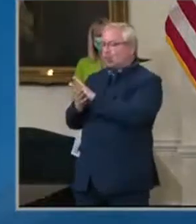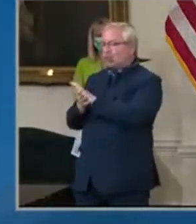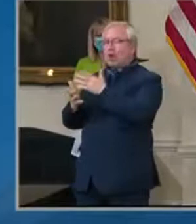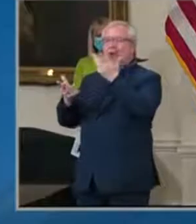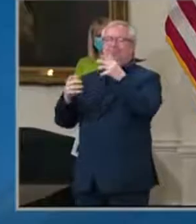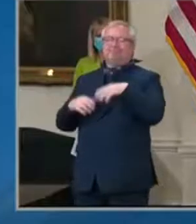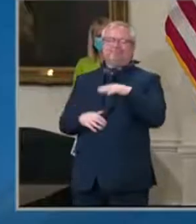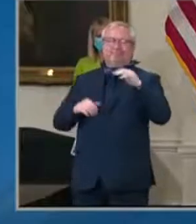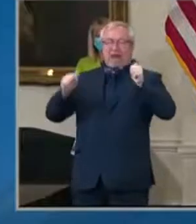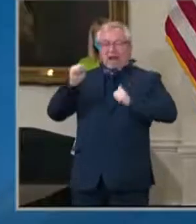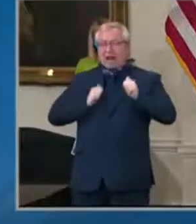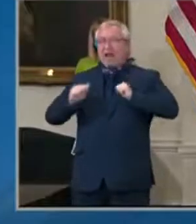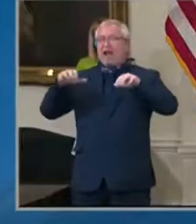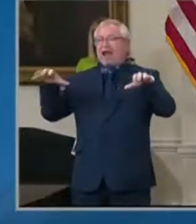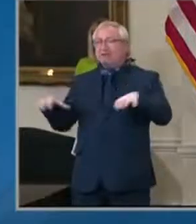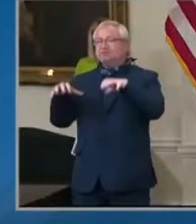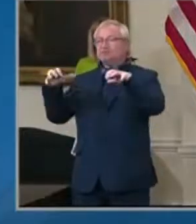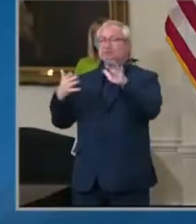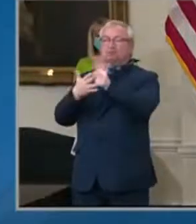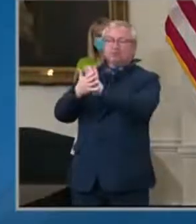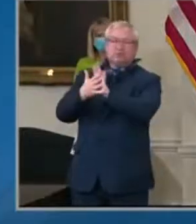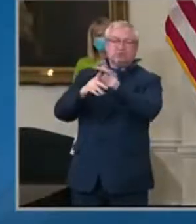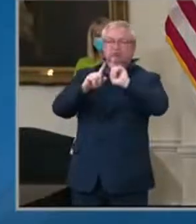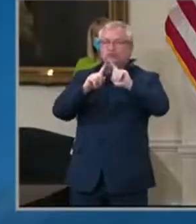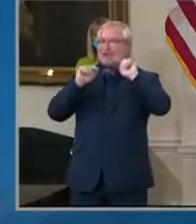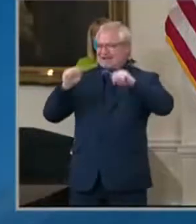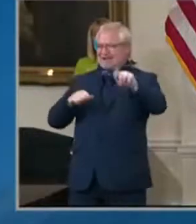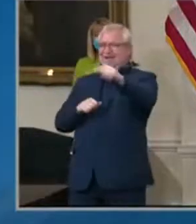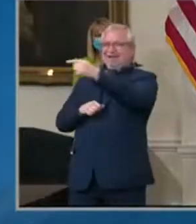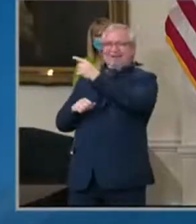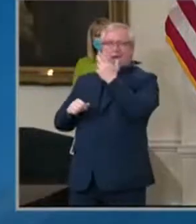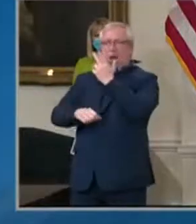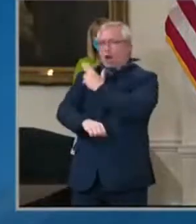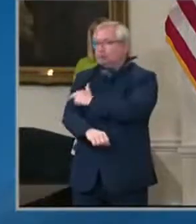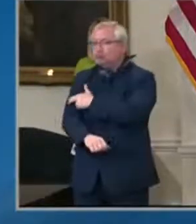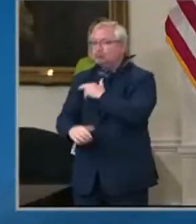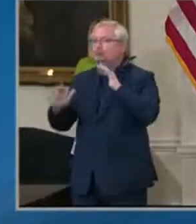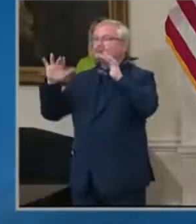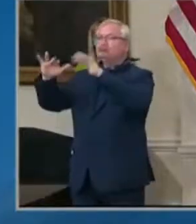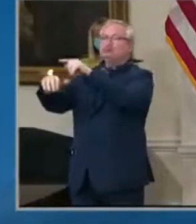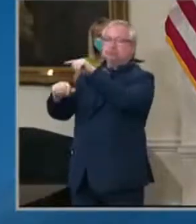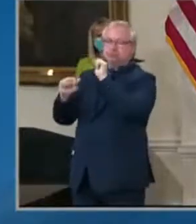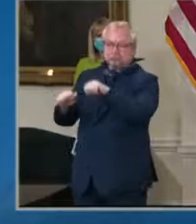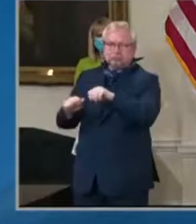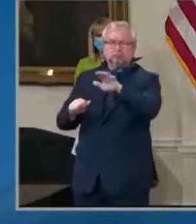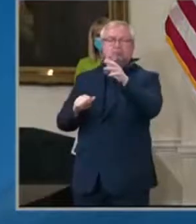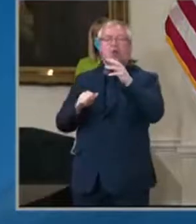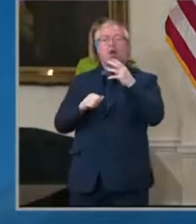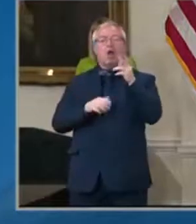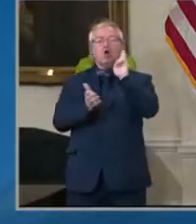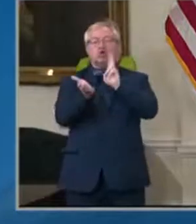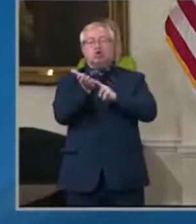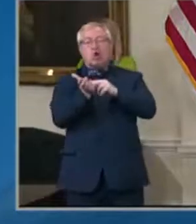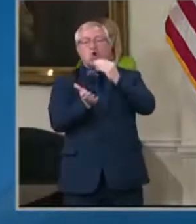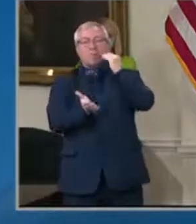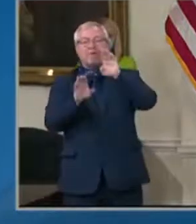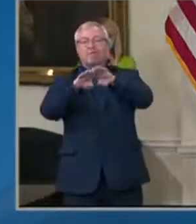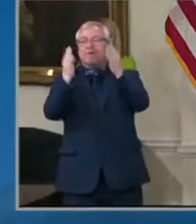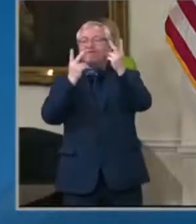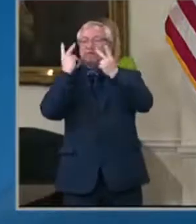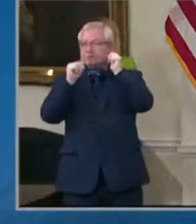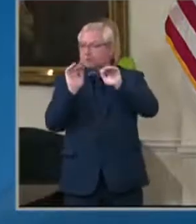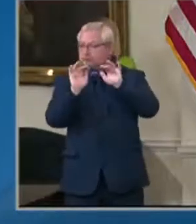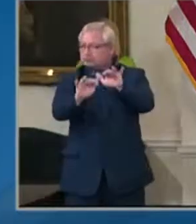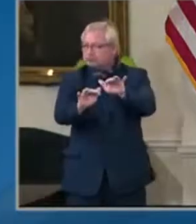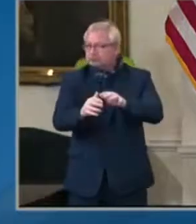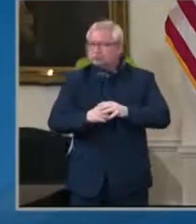restrictions at hospitals and eventually nursing homes. I want to stress that each